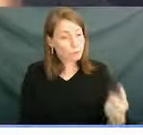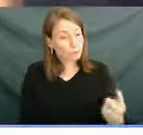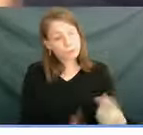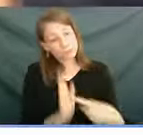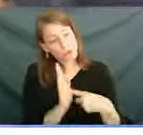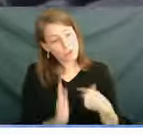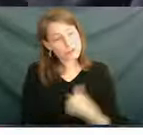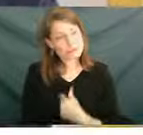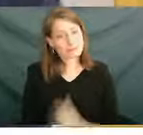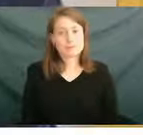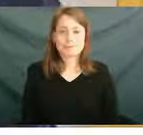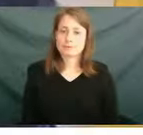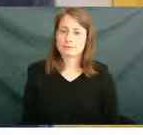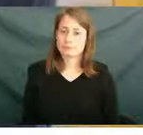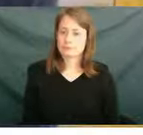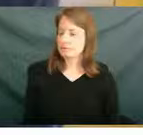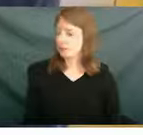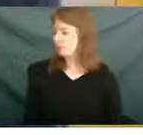Yeah.